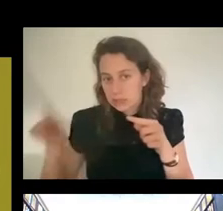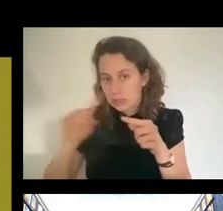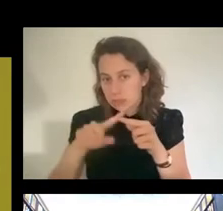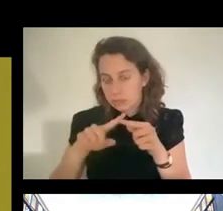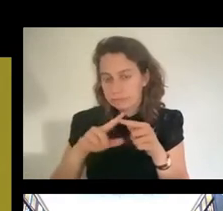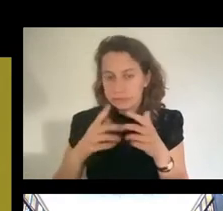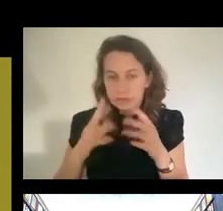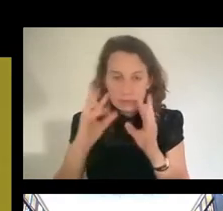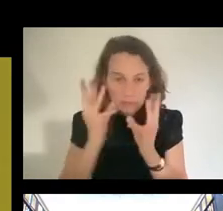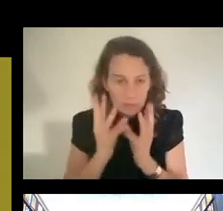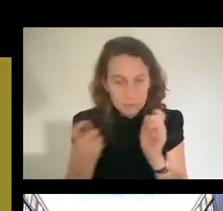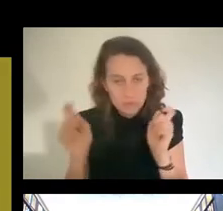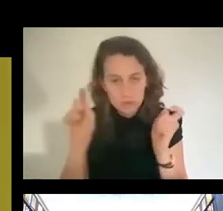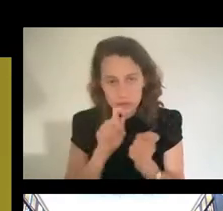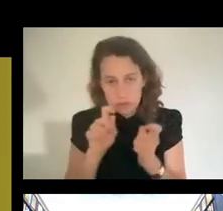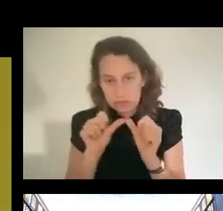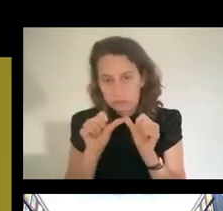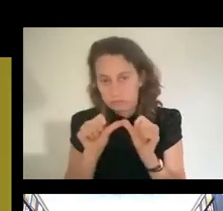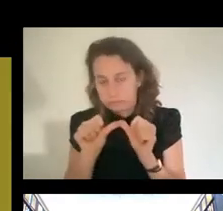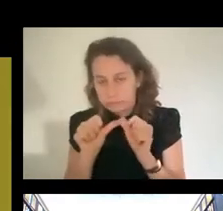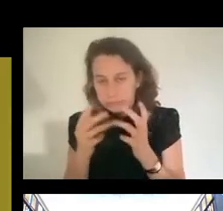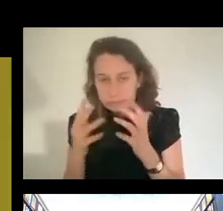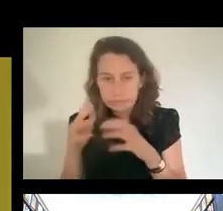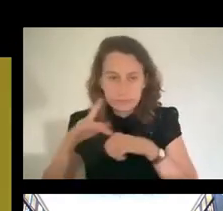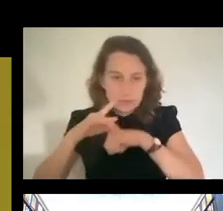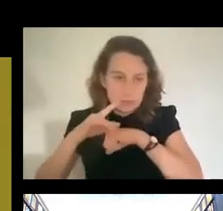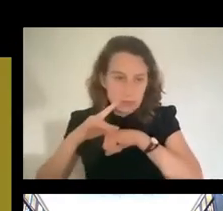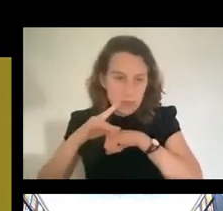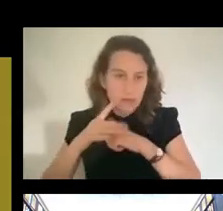climate change and cycling through the planet.